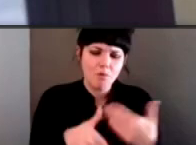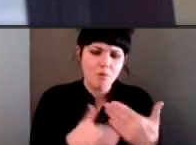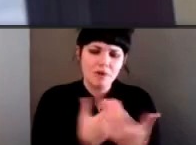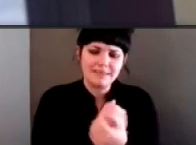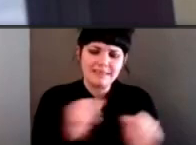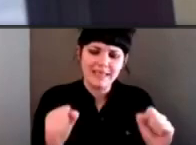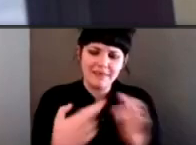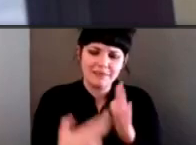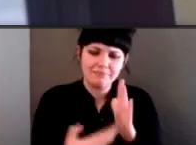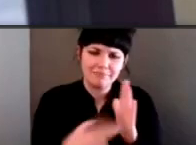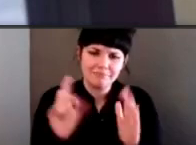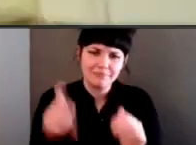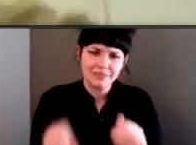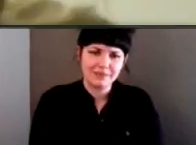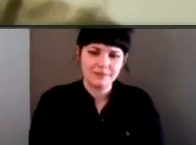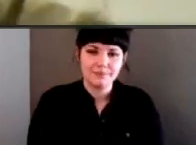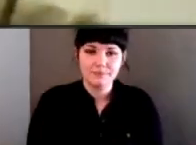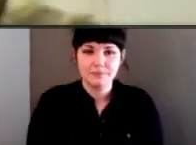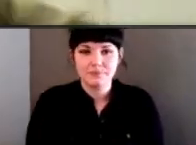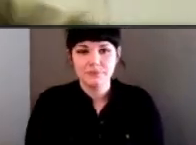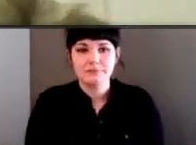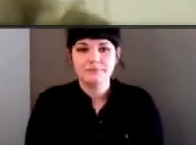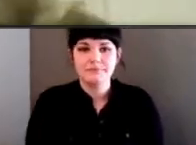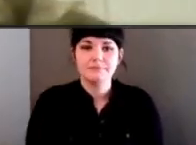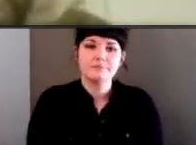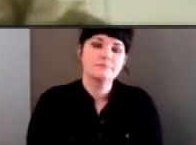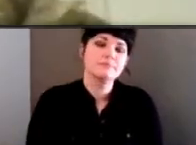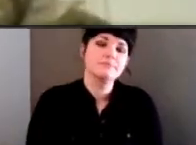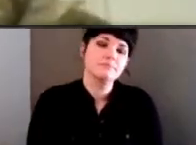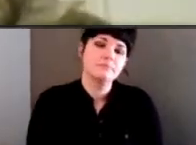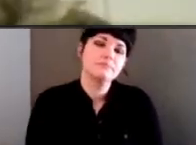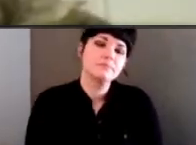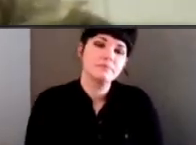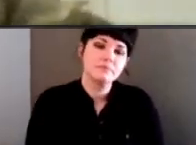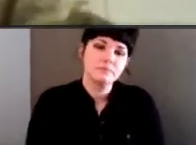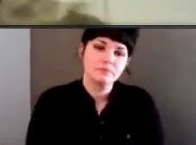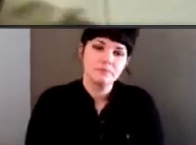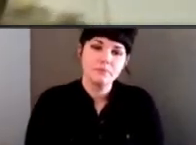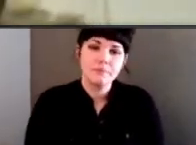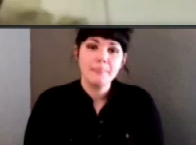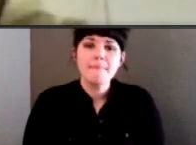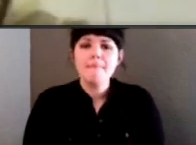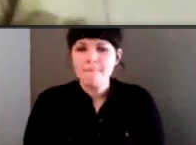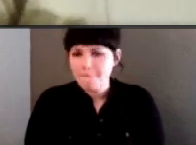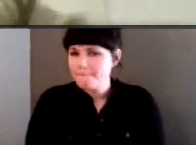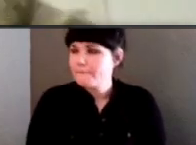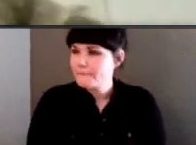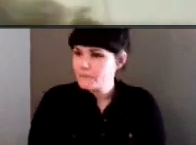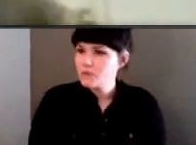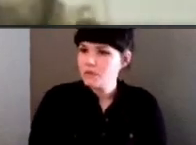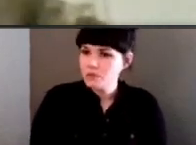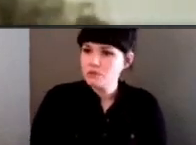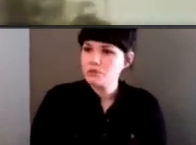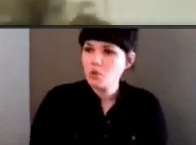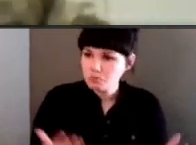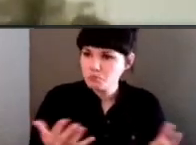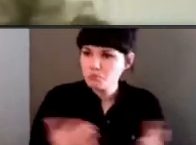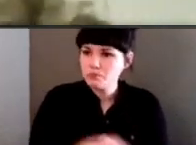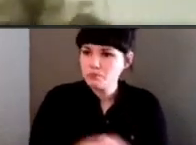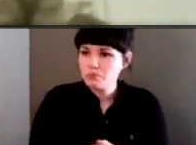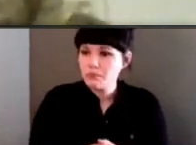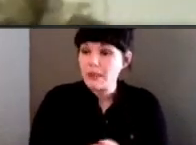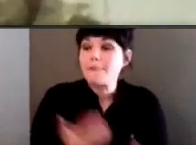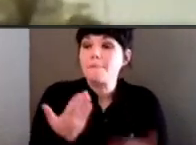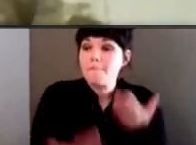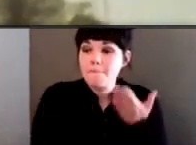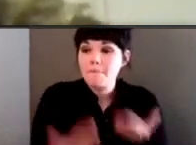guidelines. So maybe being able to share the percentage and that we need to keep following